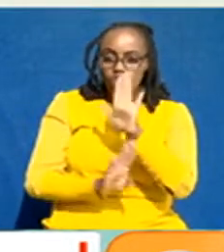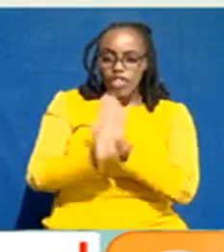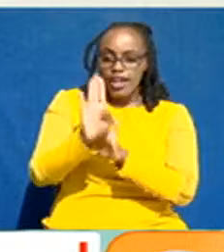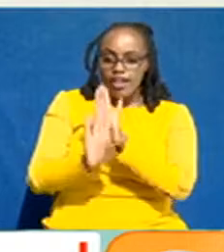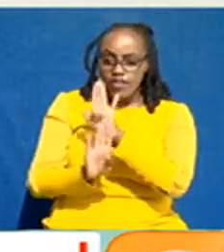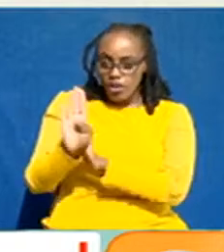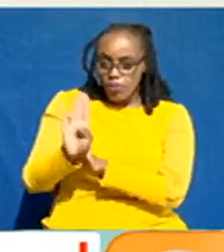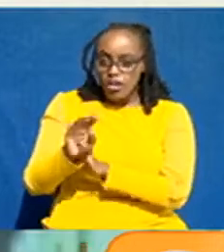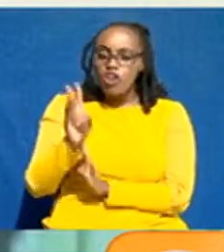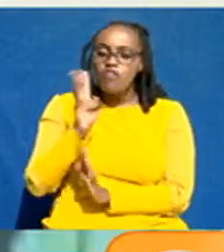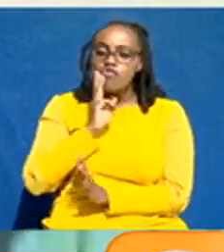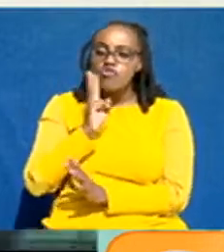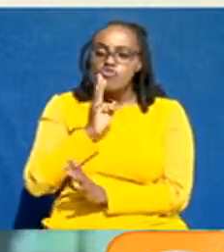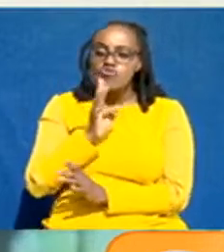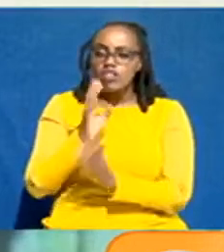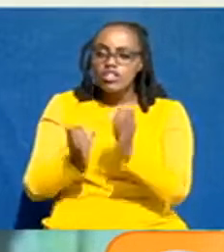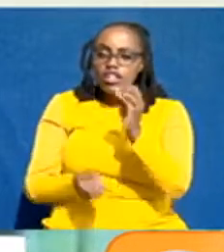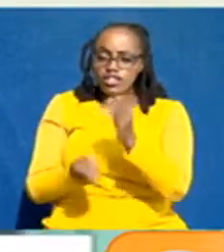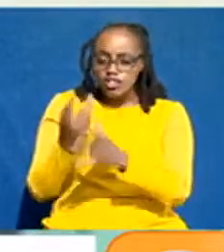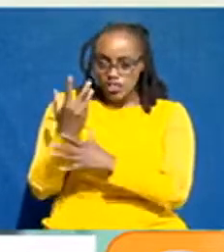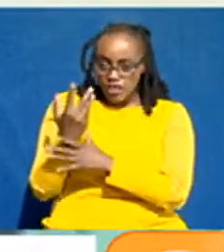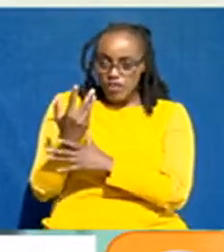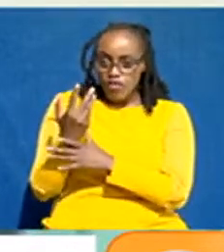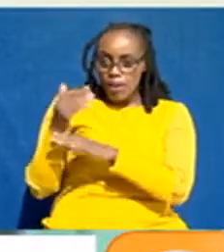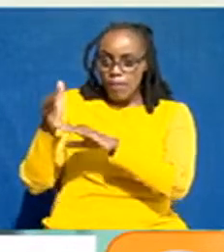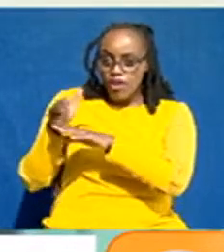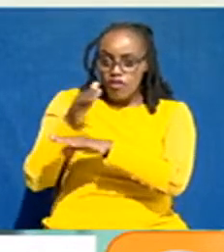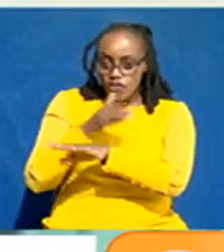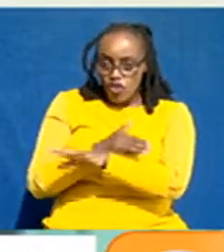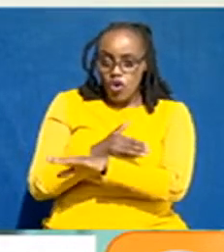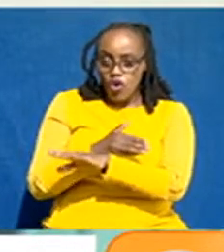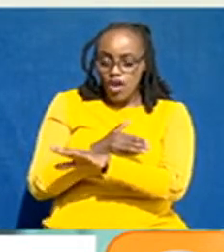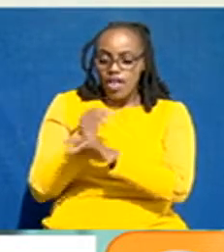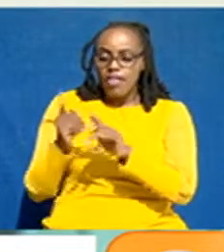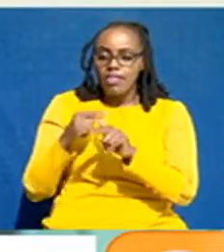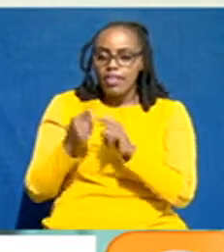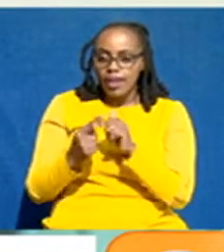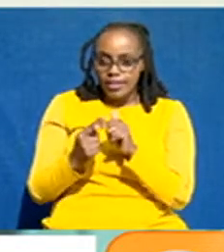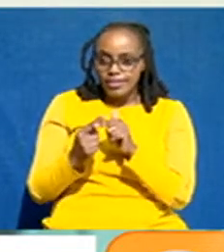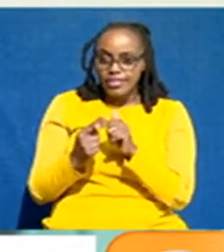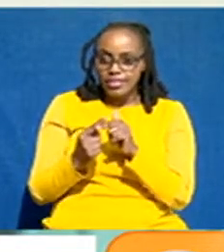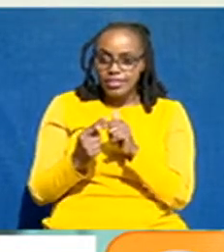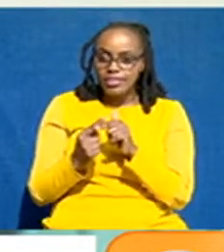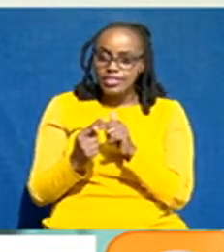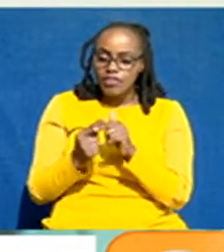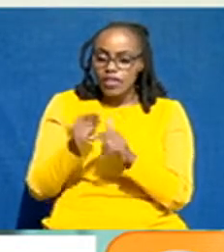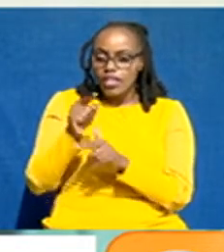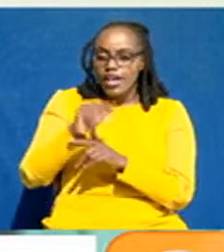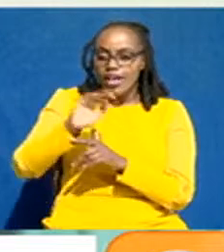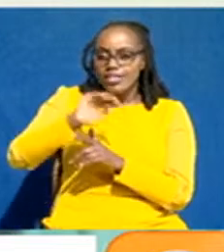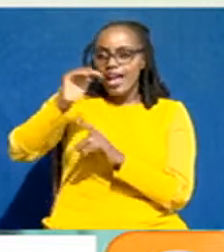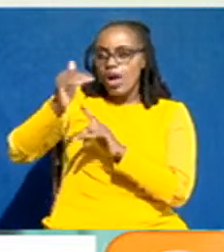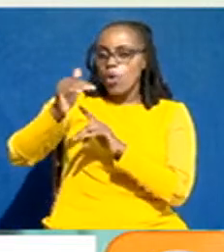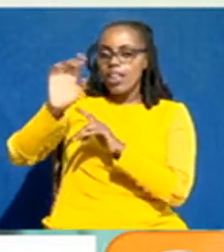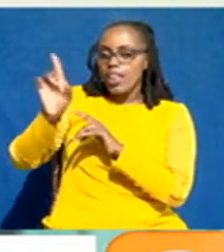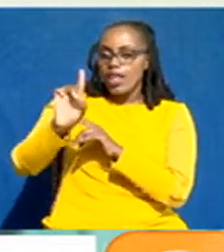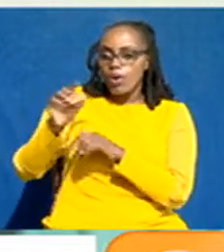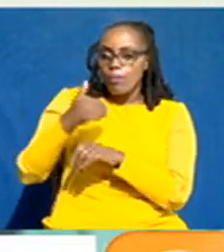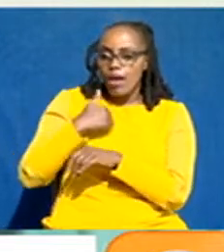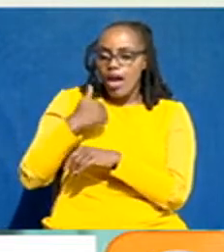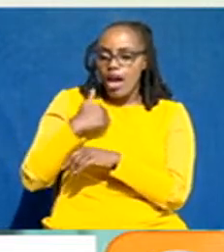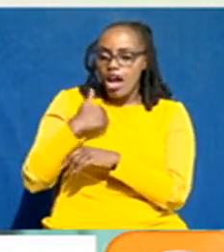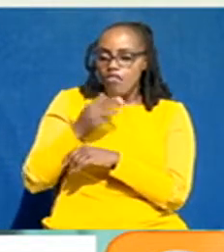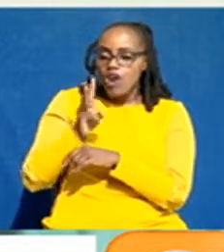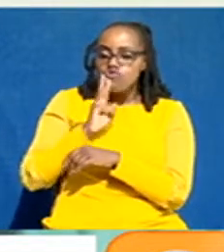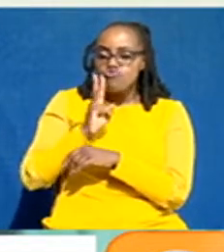for water sources early on, and because the city was experiencing water